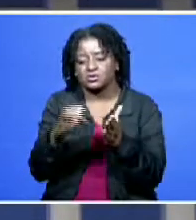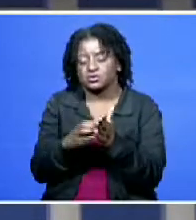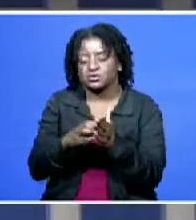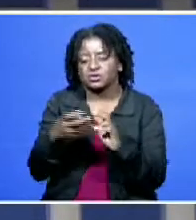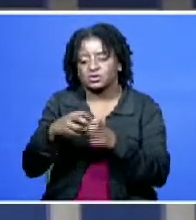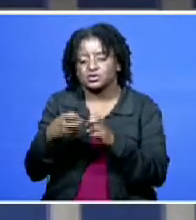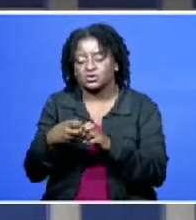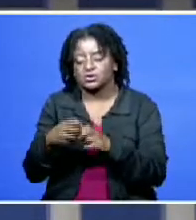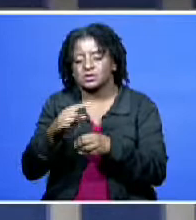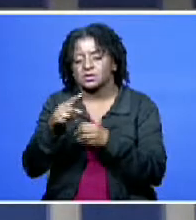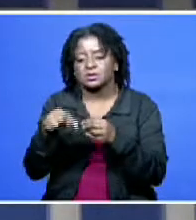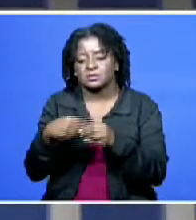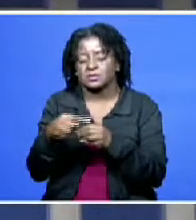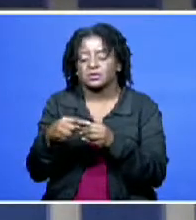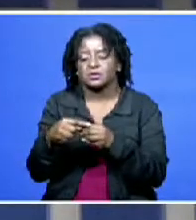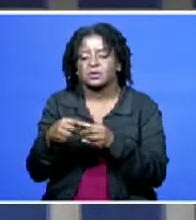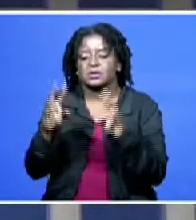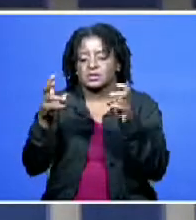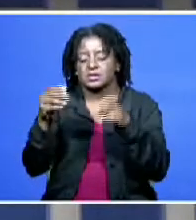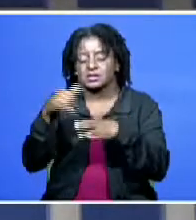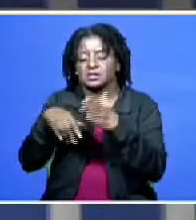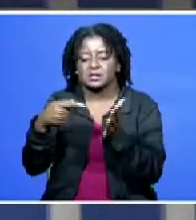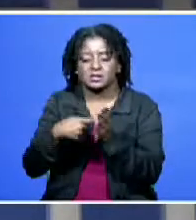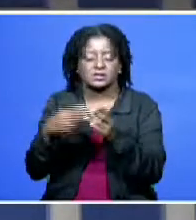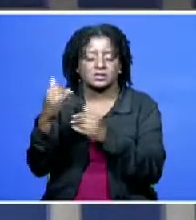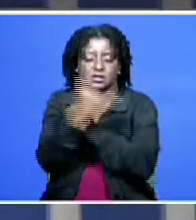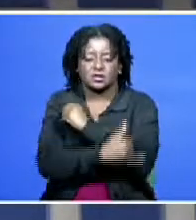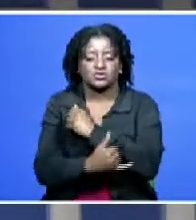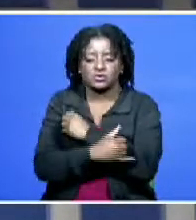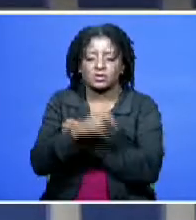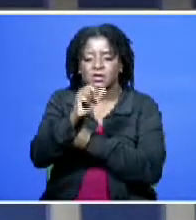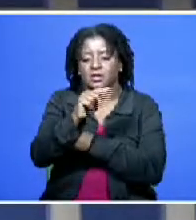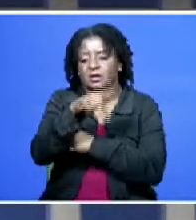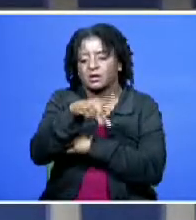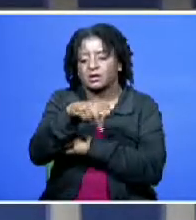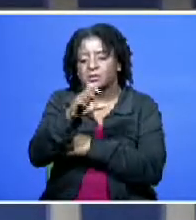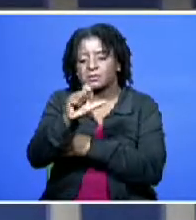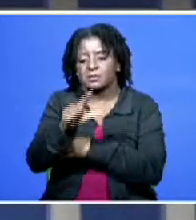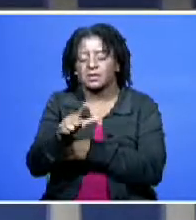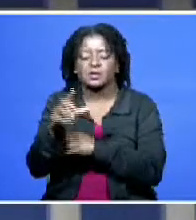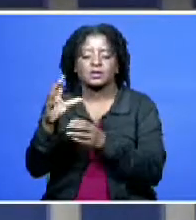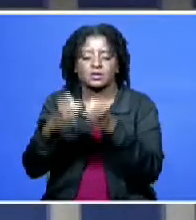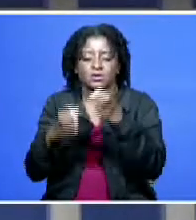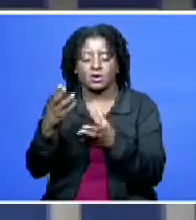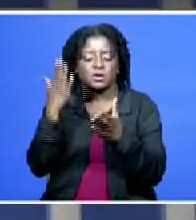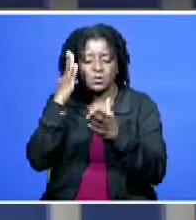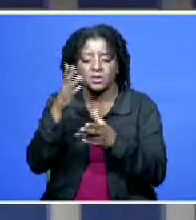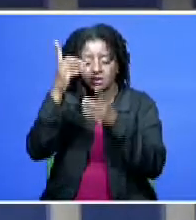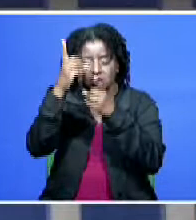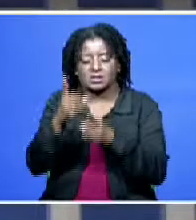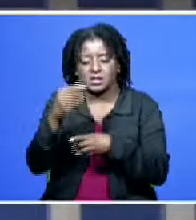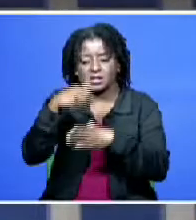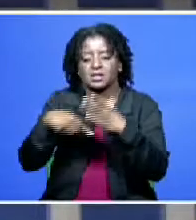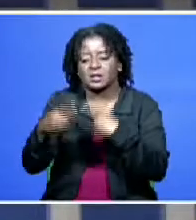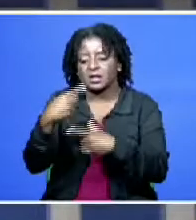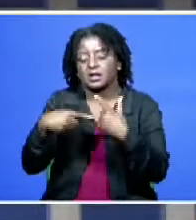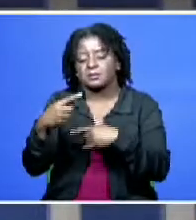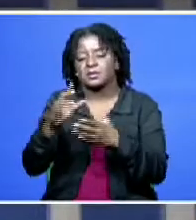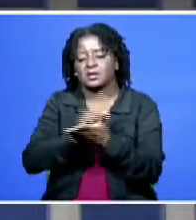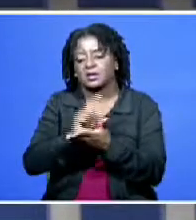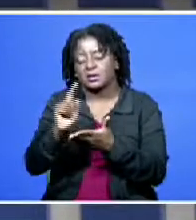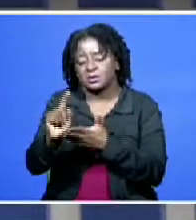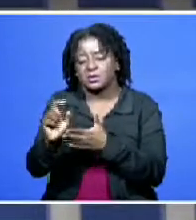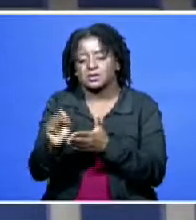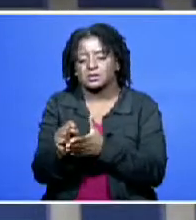in this country, which the appellate court will determine in the coming weeks. Fern Carey has been covering this story and has details in